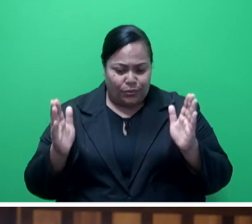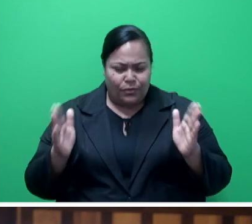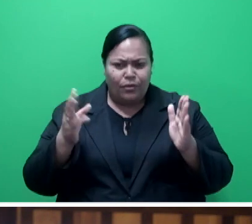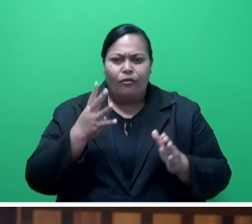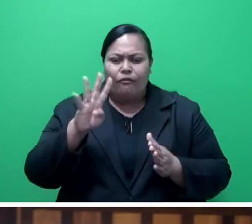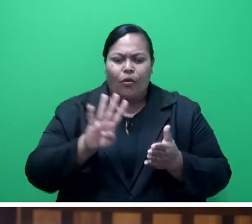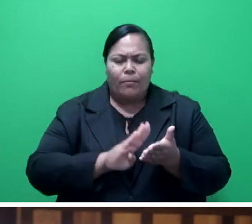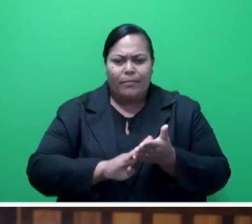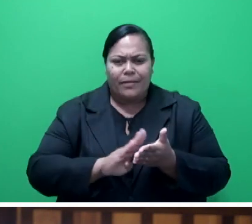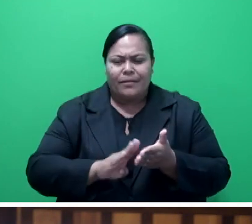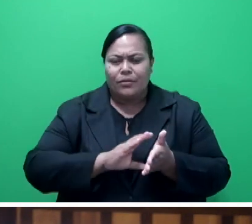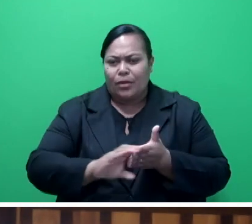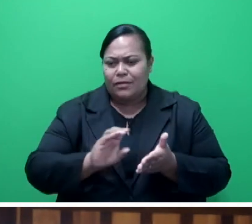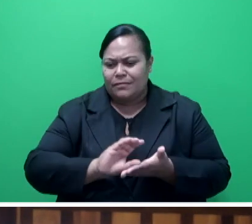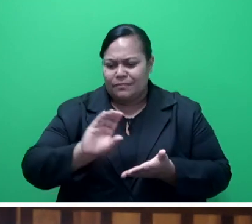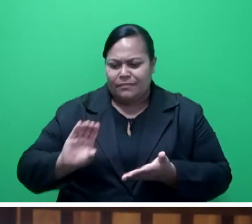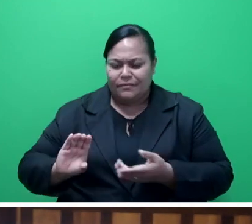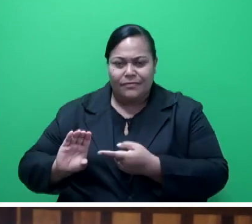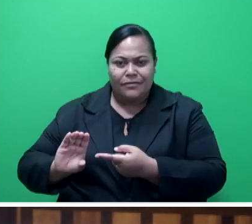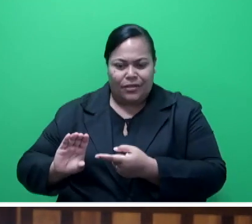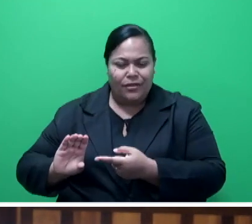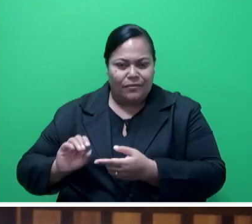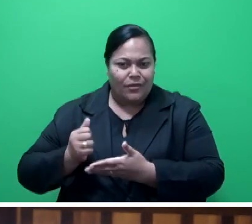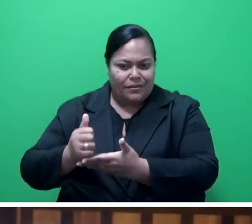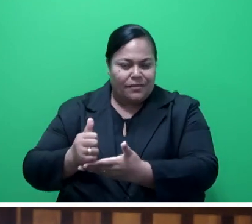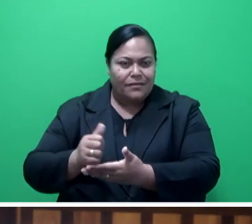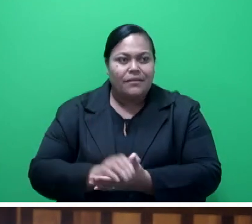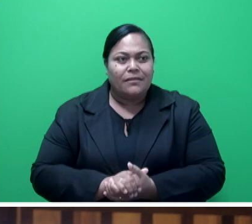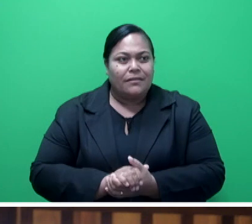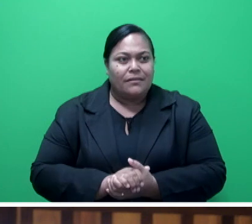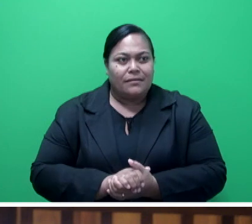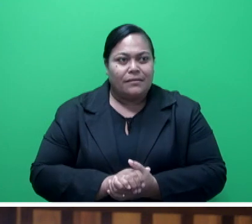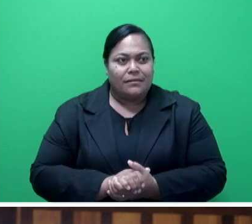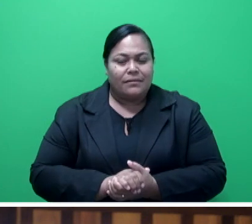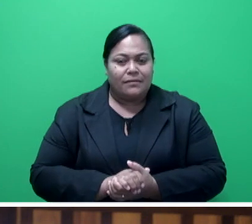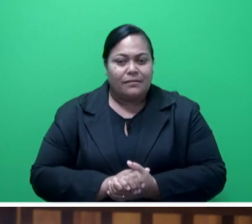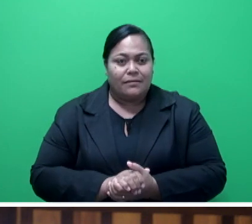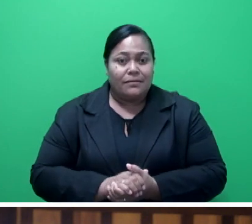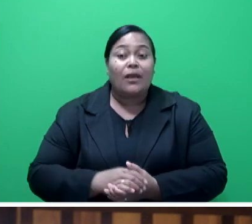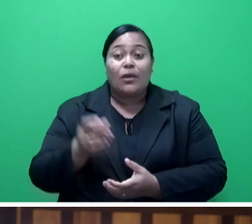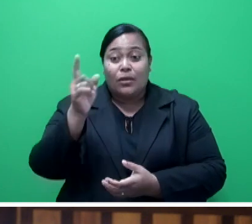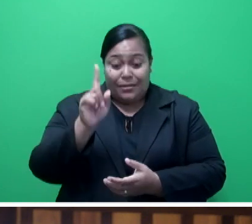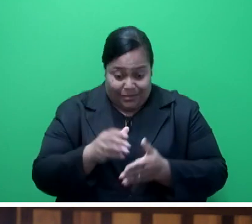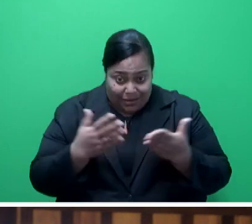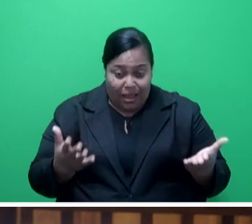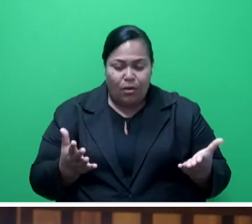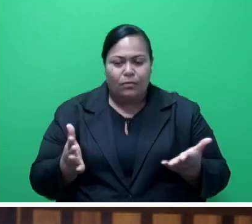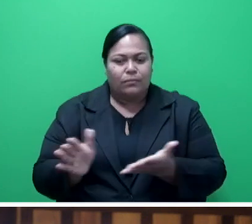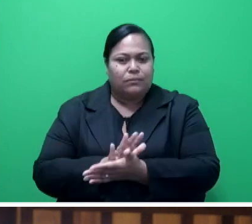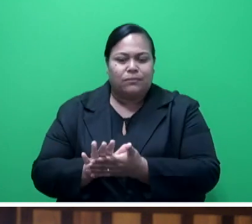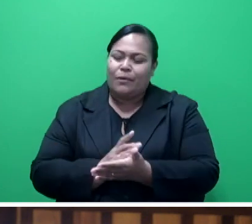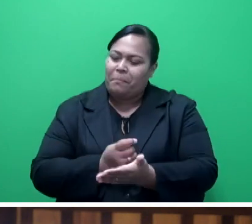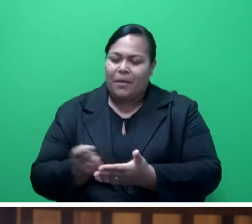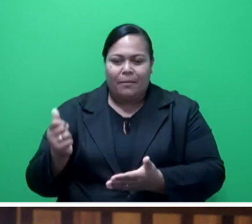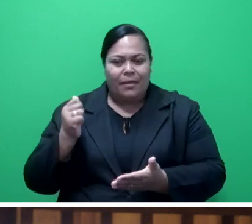sir. As of date, Mr. Speaker, sir, the total allocation has been paid out. The demand was so high. In fact, with